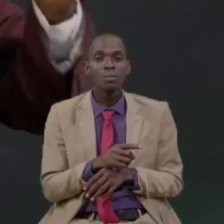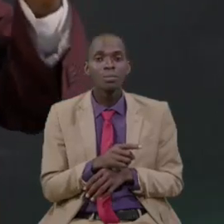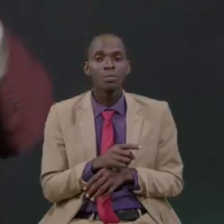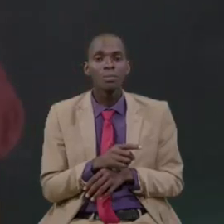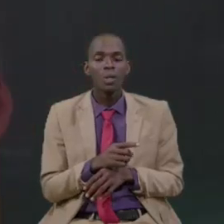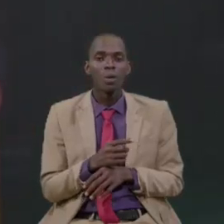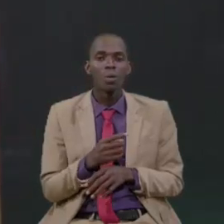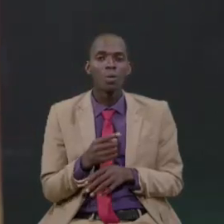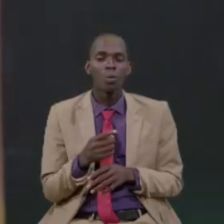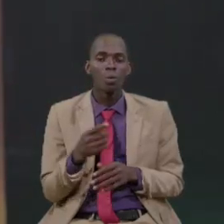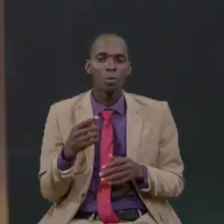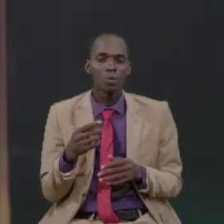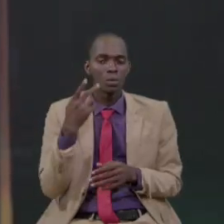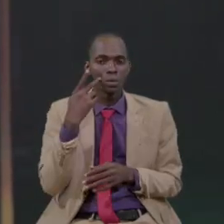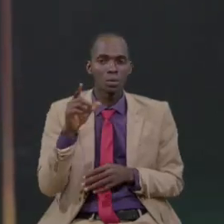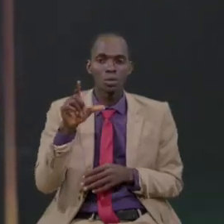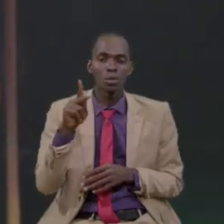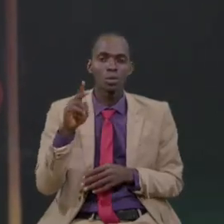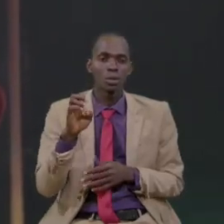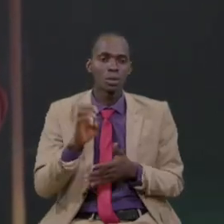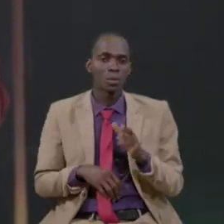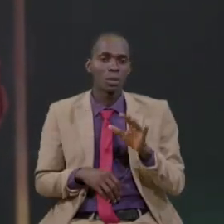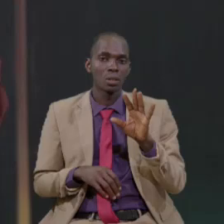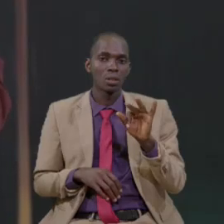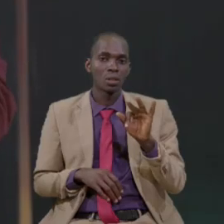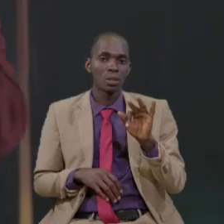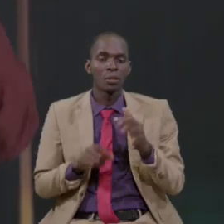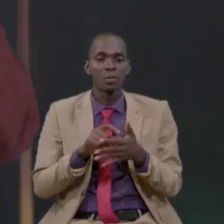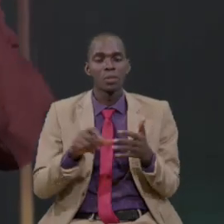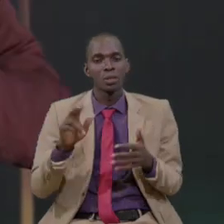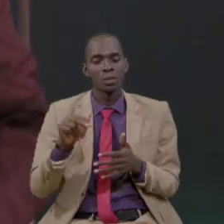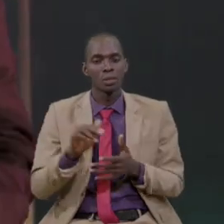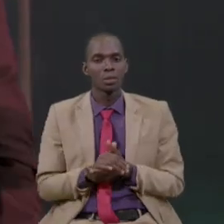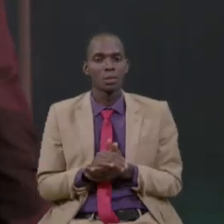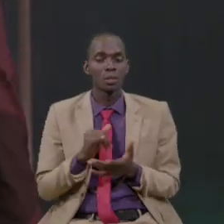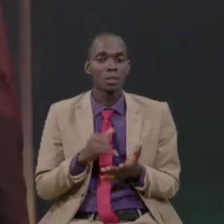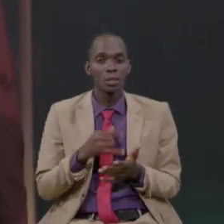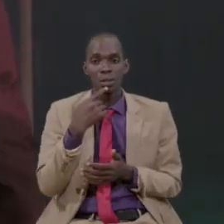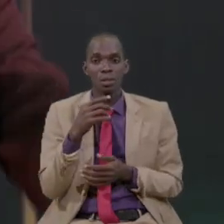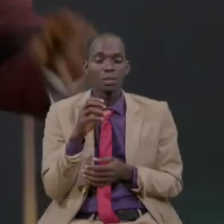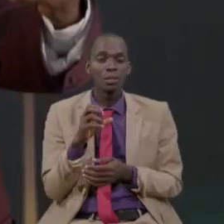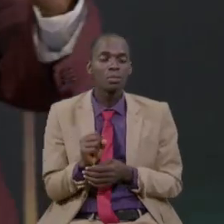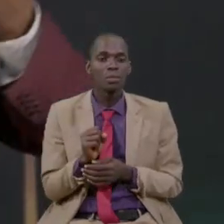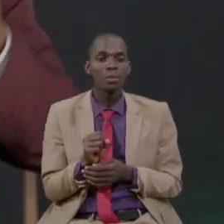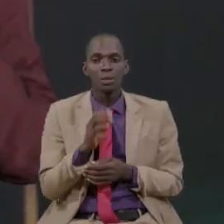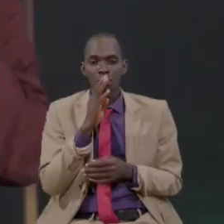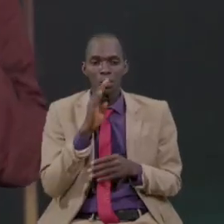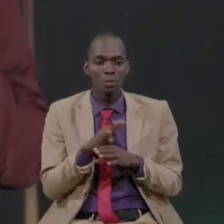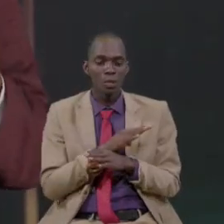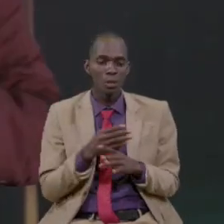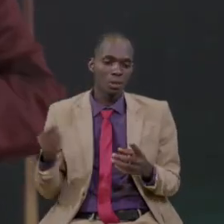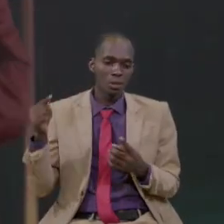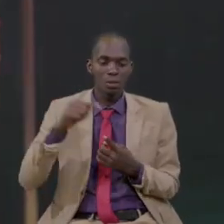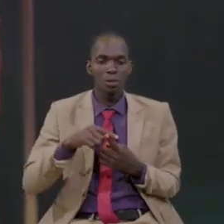chapter 19, verse 13? Oh, they said, occupy till I come. But they are coming to ask